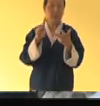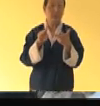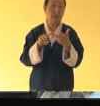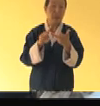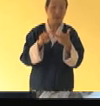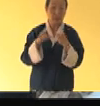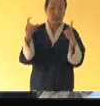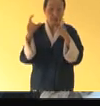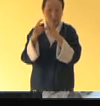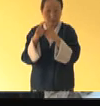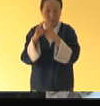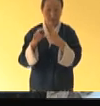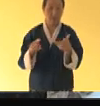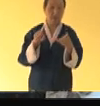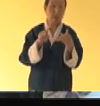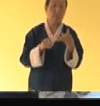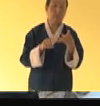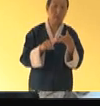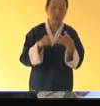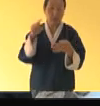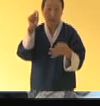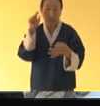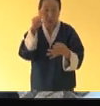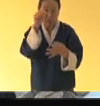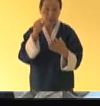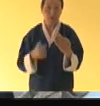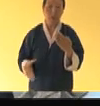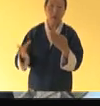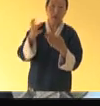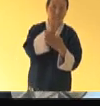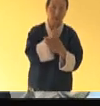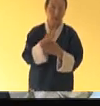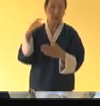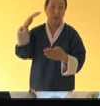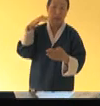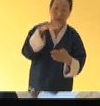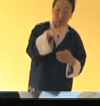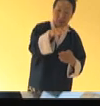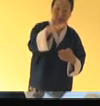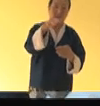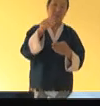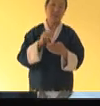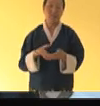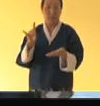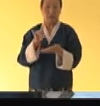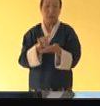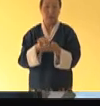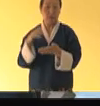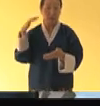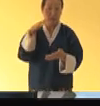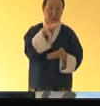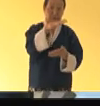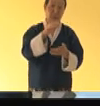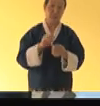interpretive text, and the audiovisual on the different documentaries on our programs.